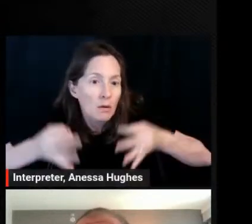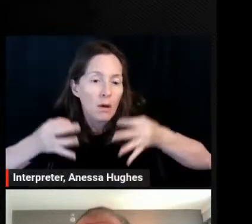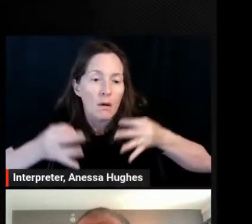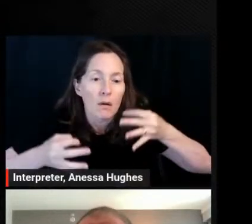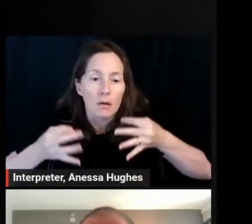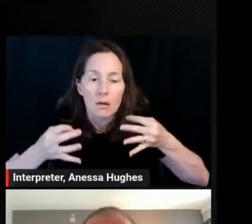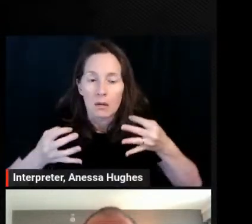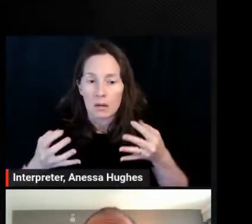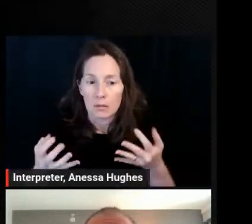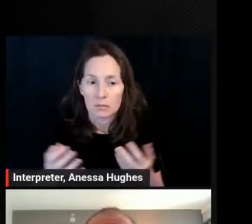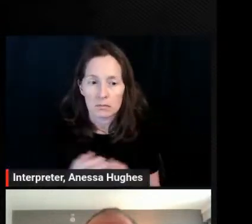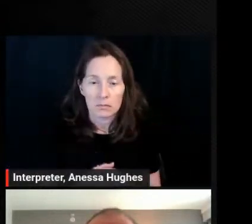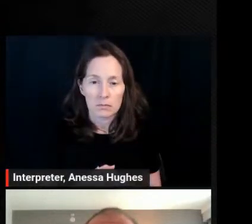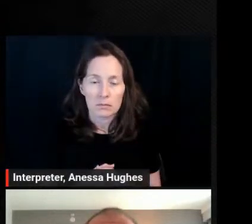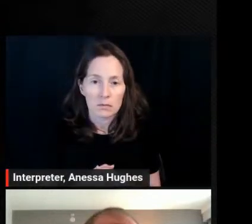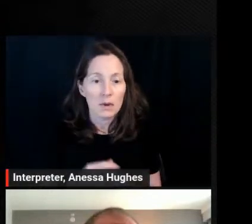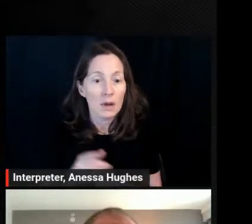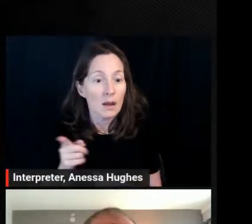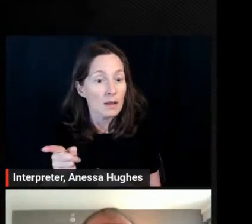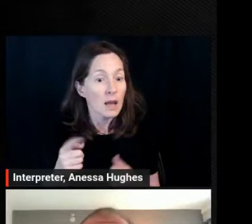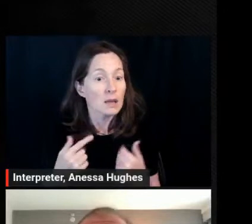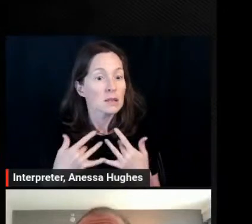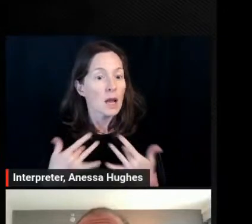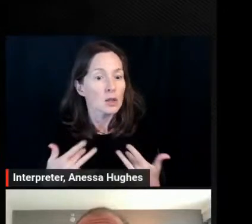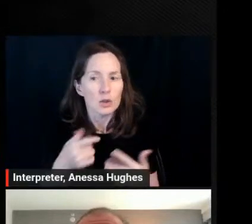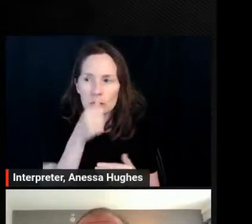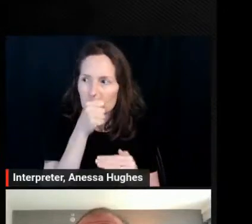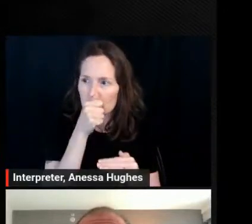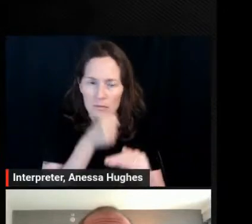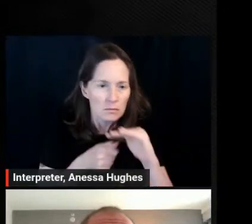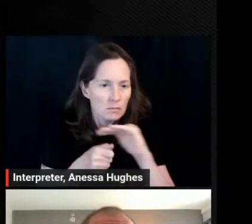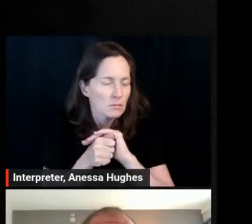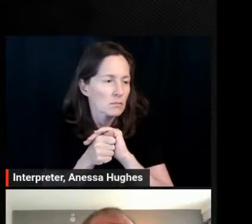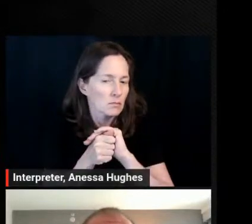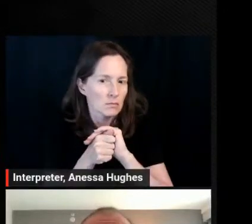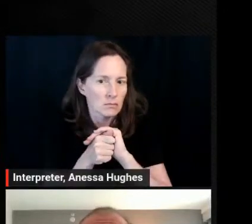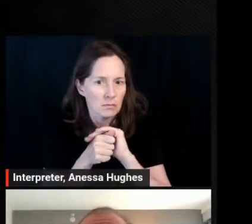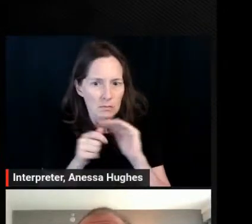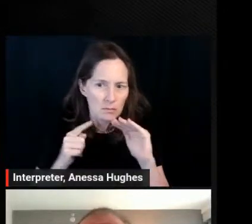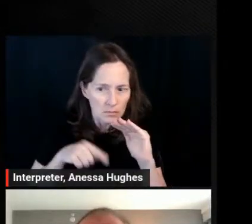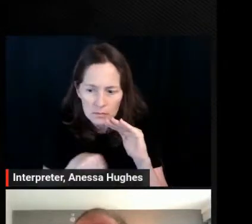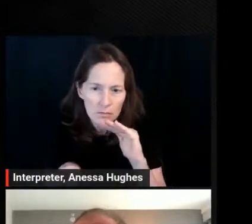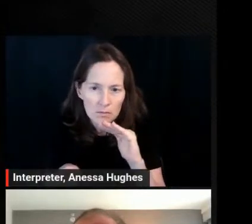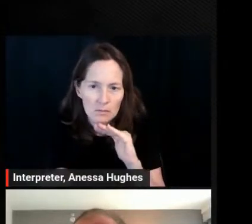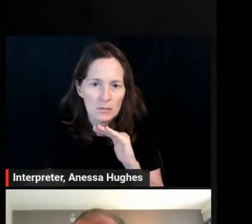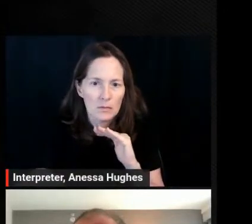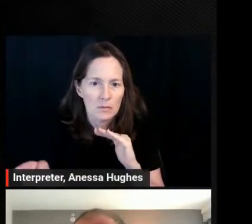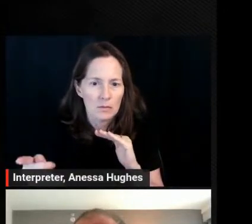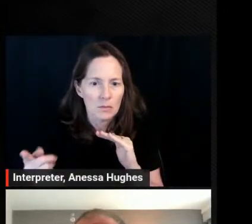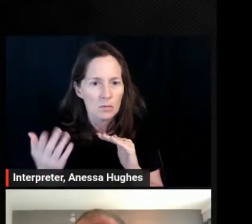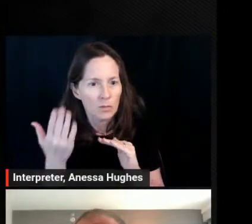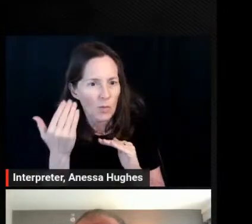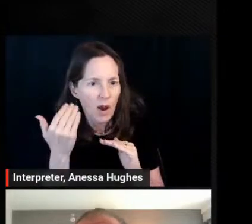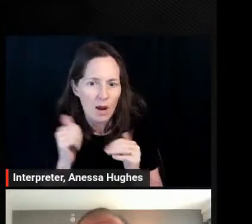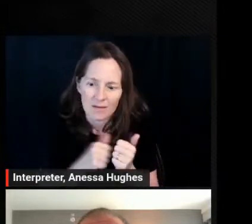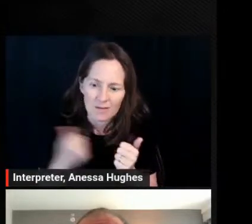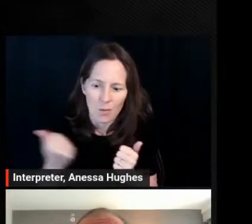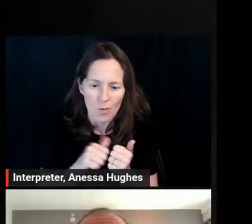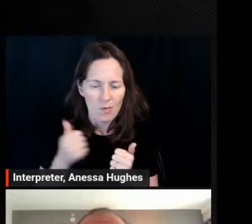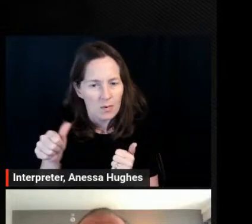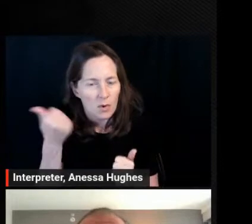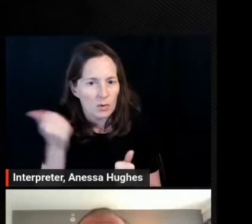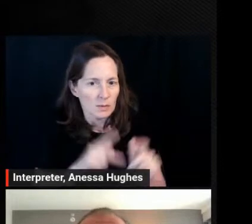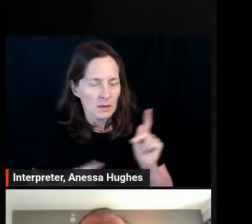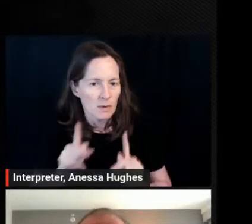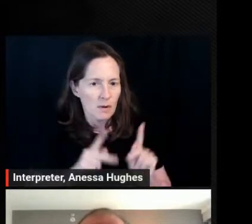low profile in surviving legal sources the result of the years they spent in the shadows, protected